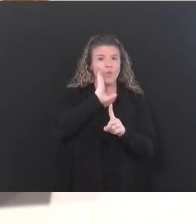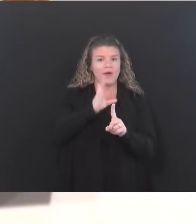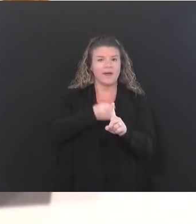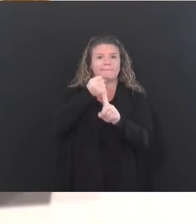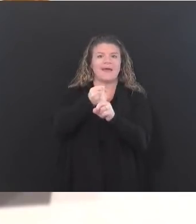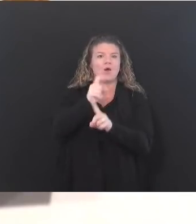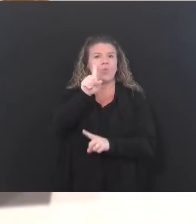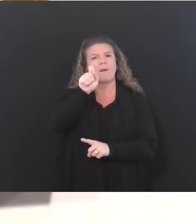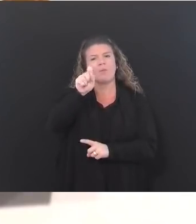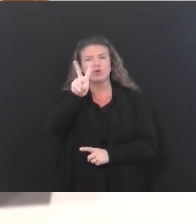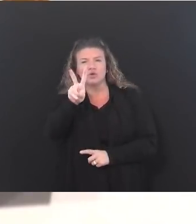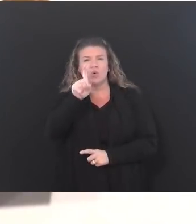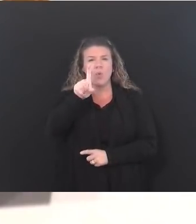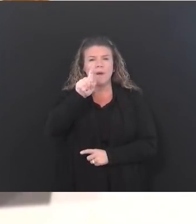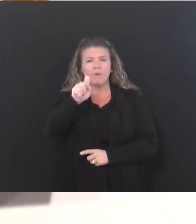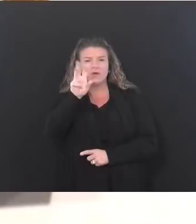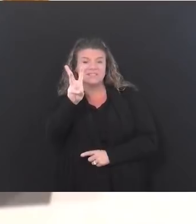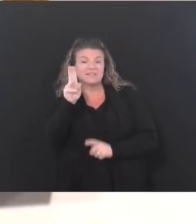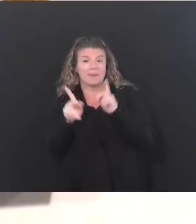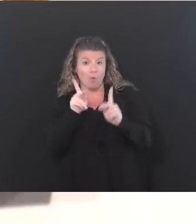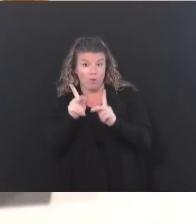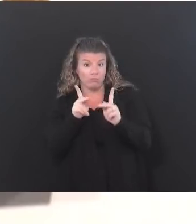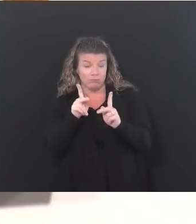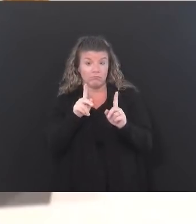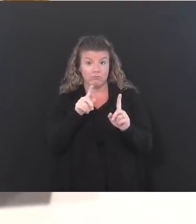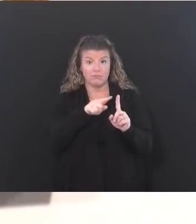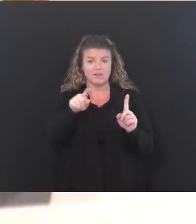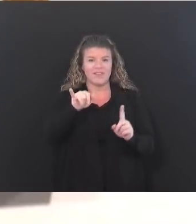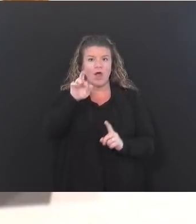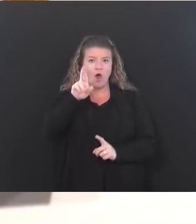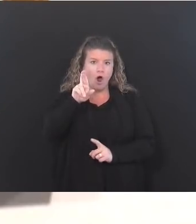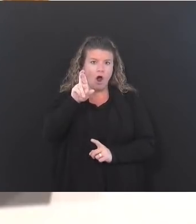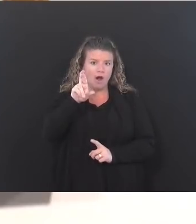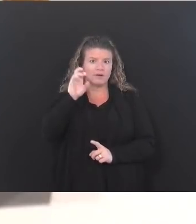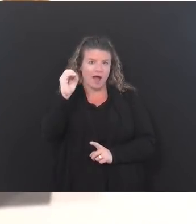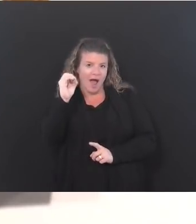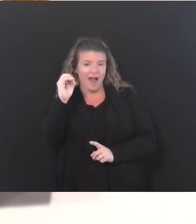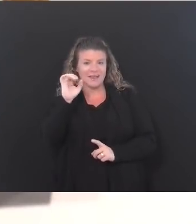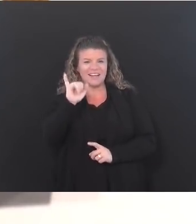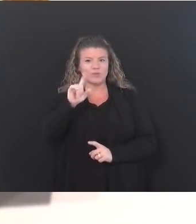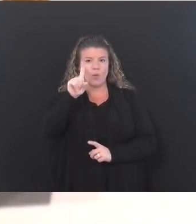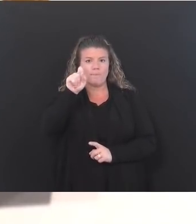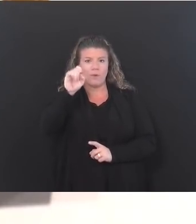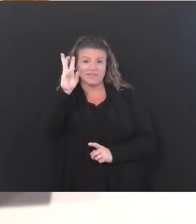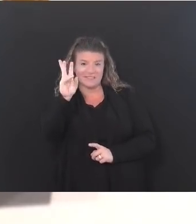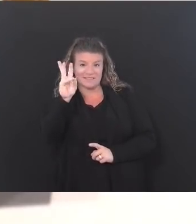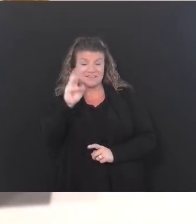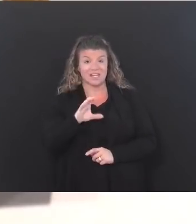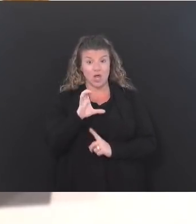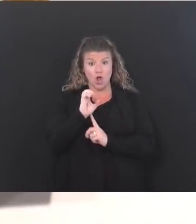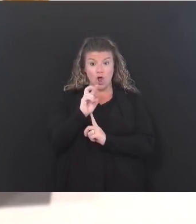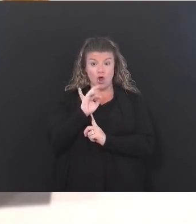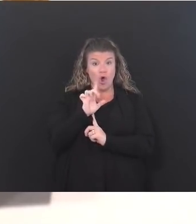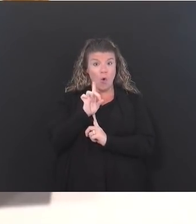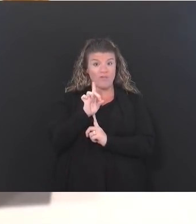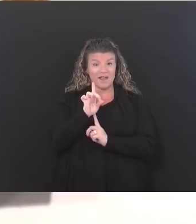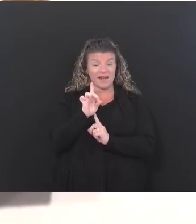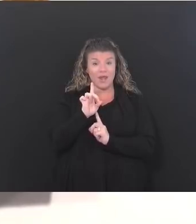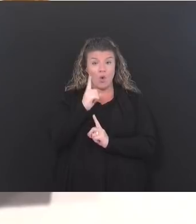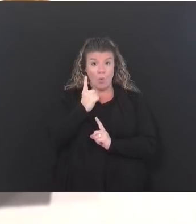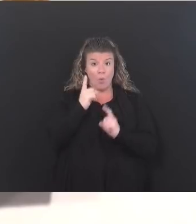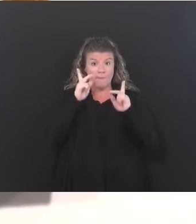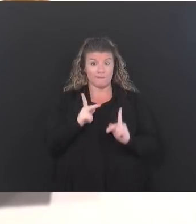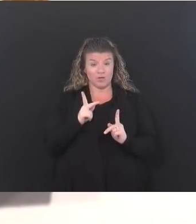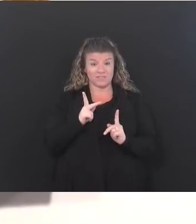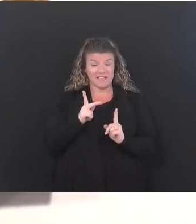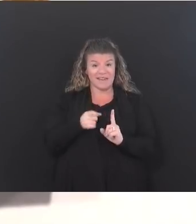people. So the R0 is about 1.6. The COVID virus infects, one person infected